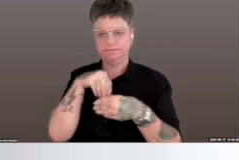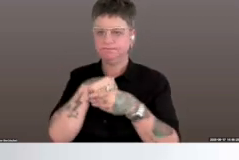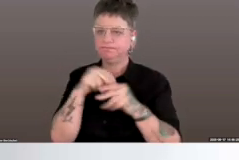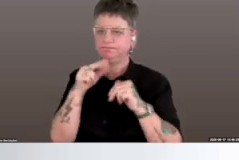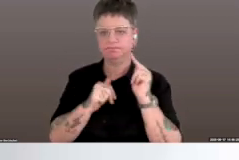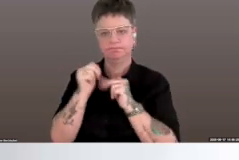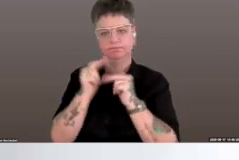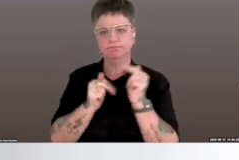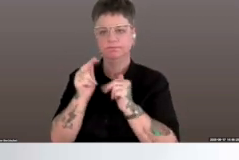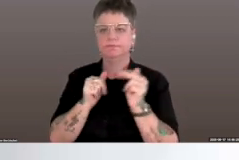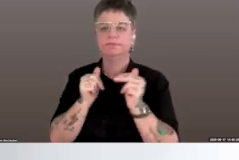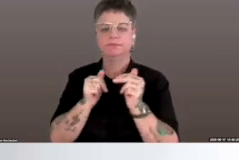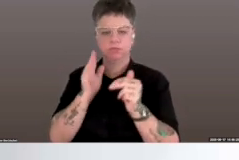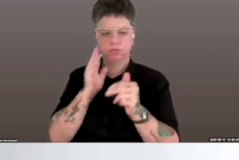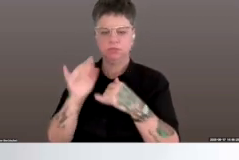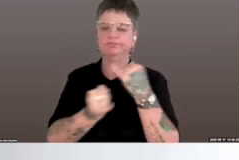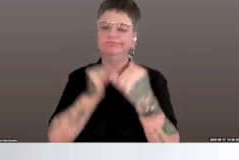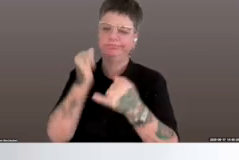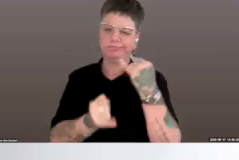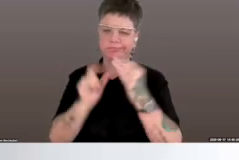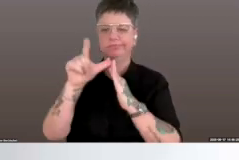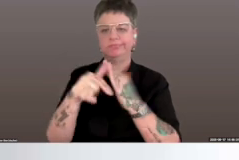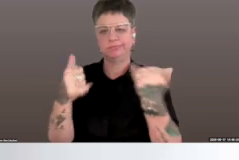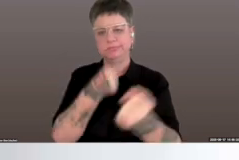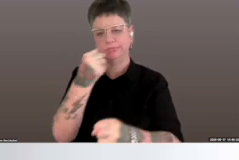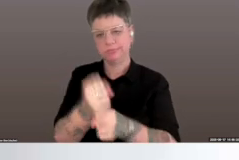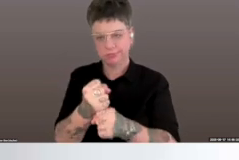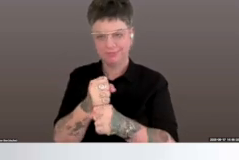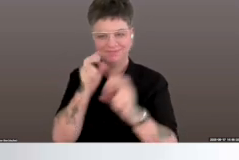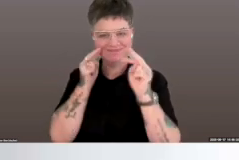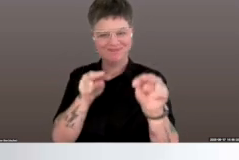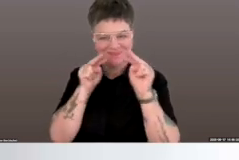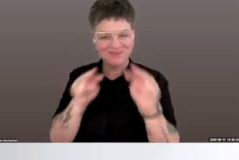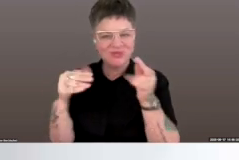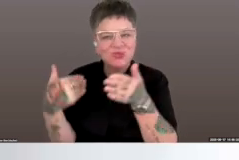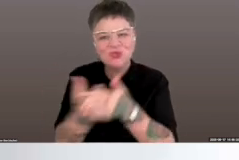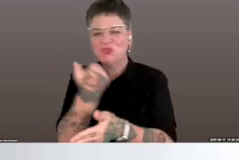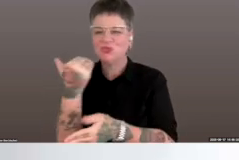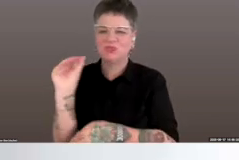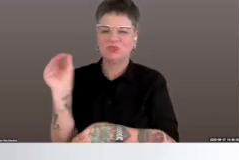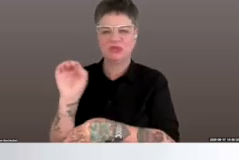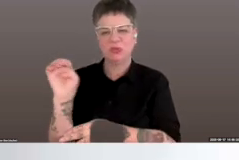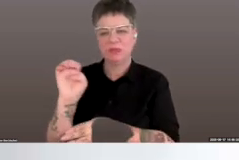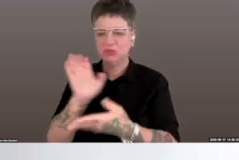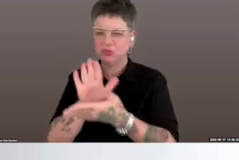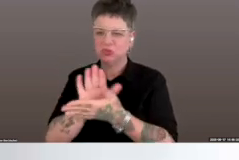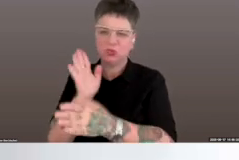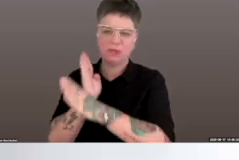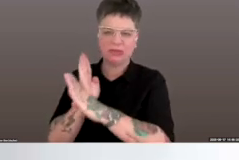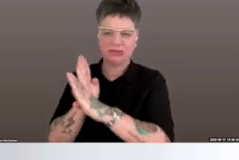projects to be finalized later this year and look forward to having new zero-emission school buses on the road shortly thereafter. Next